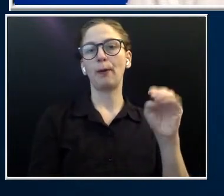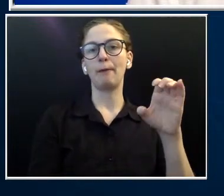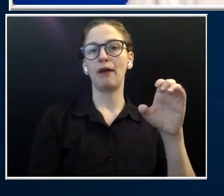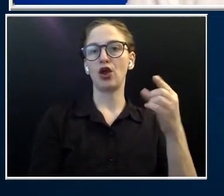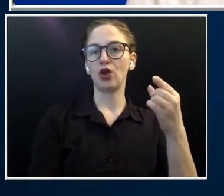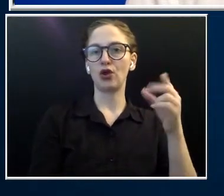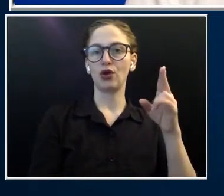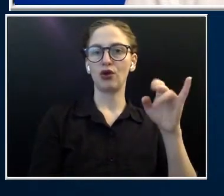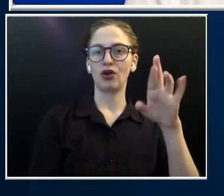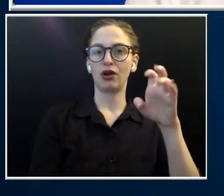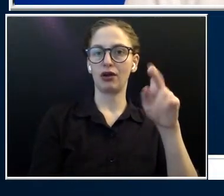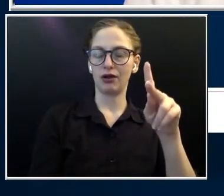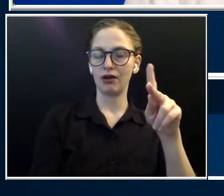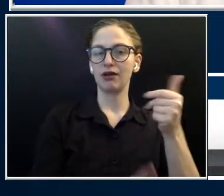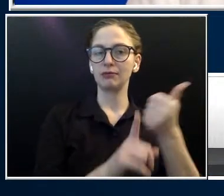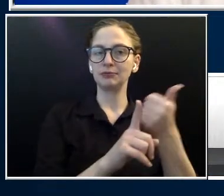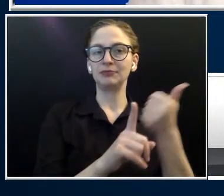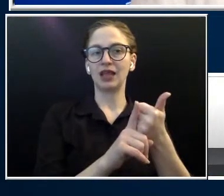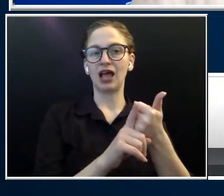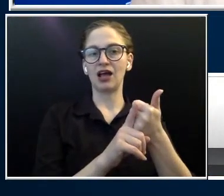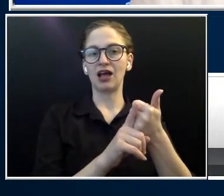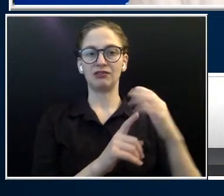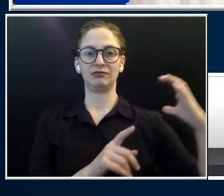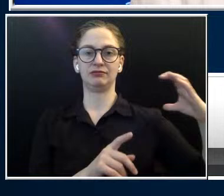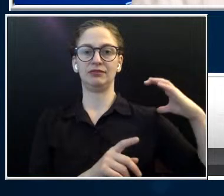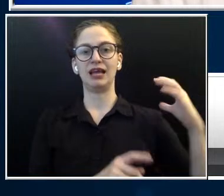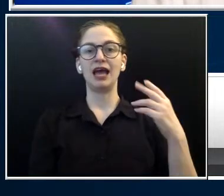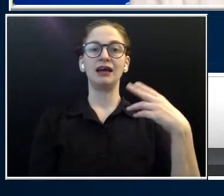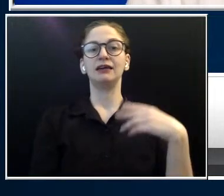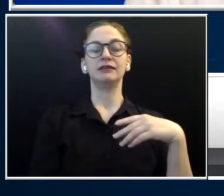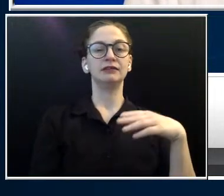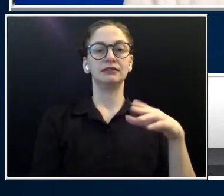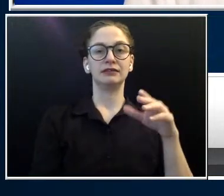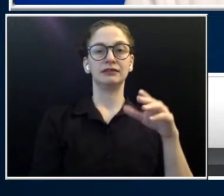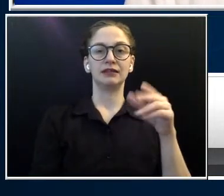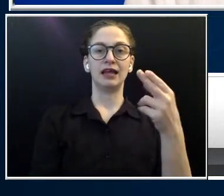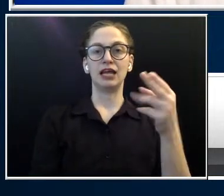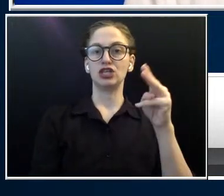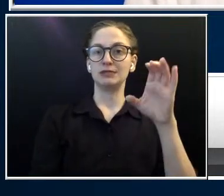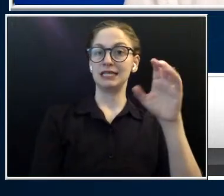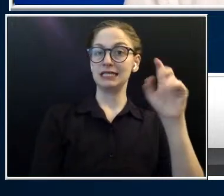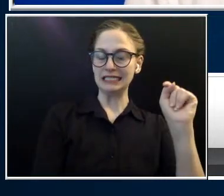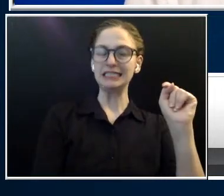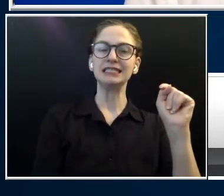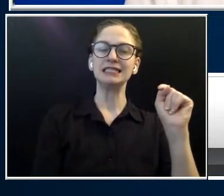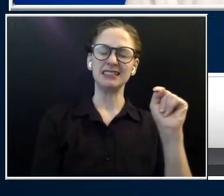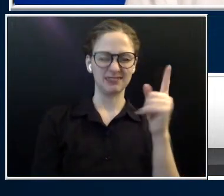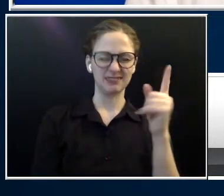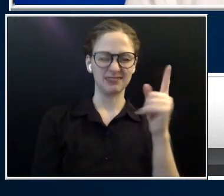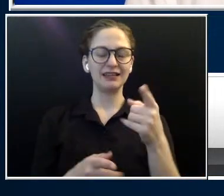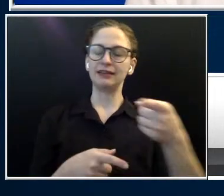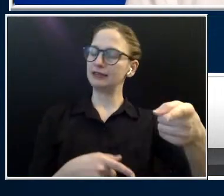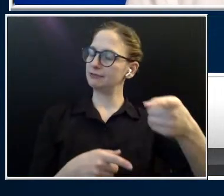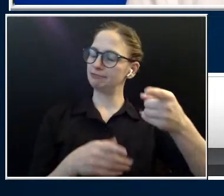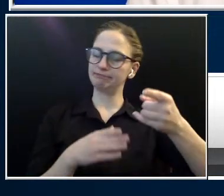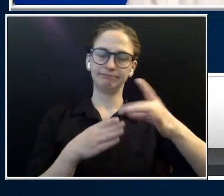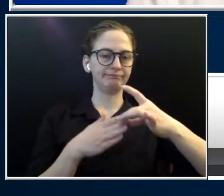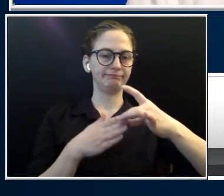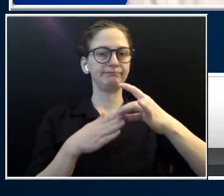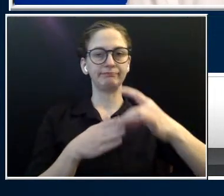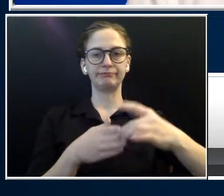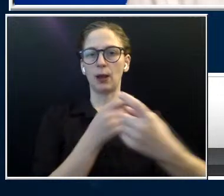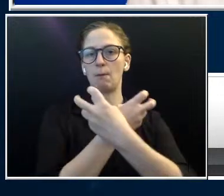Okay, that's a lot of words. We just say HMCT. He is the head of this. He's developed our whole entire bone marrow transplant program. Amazing